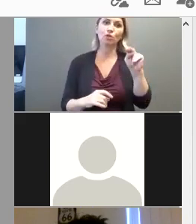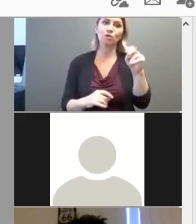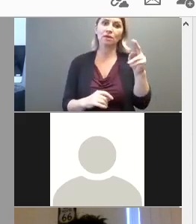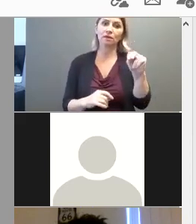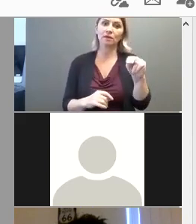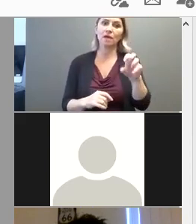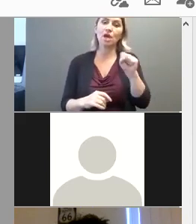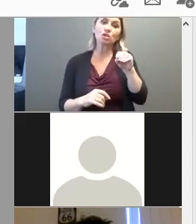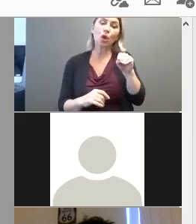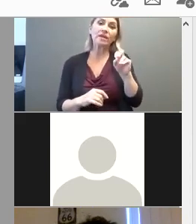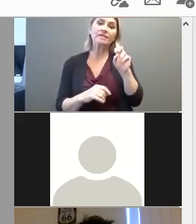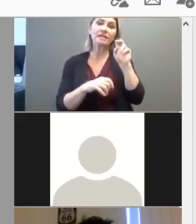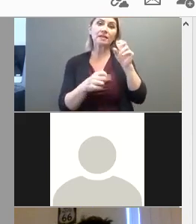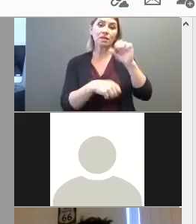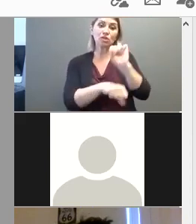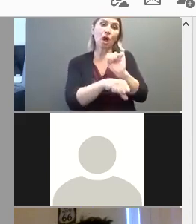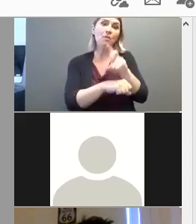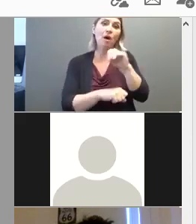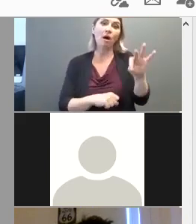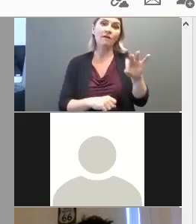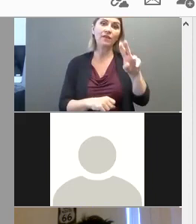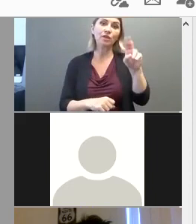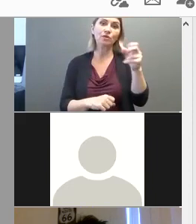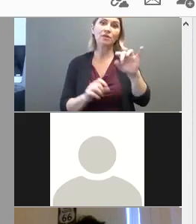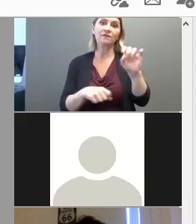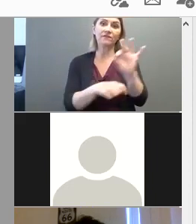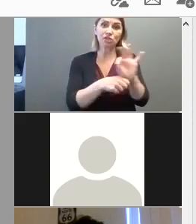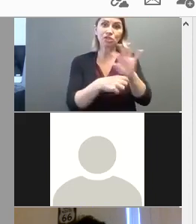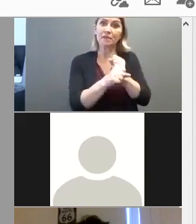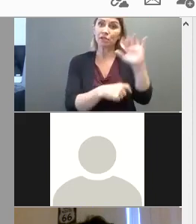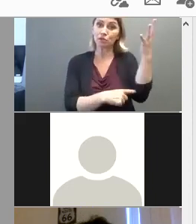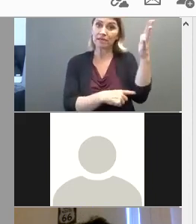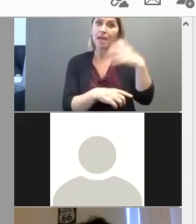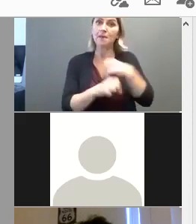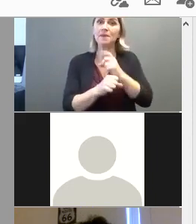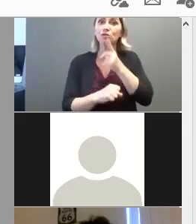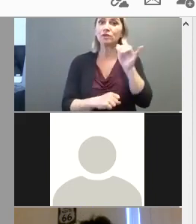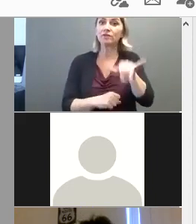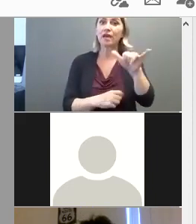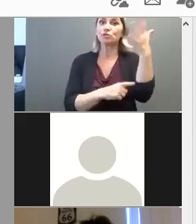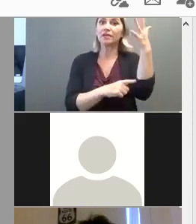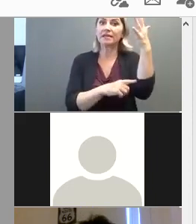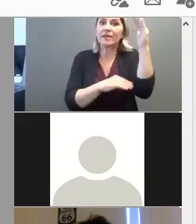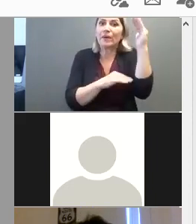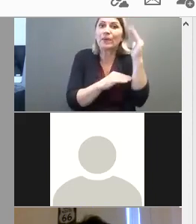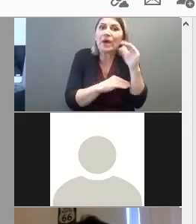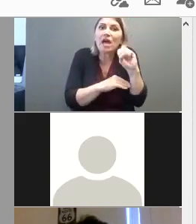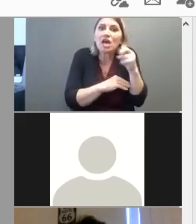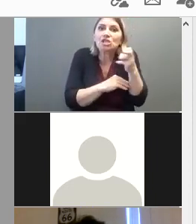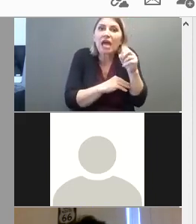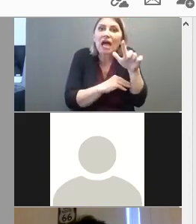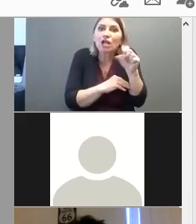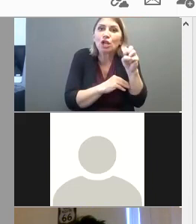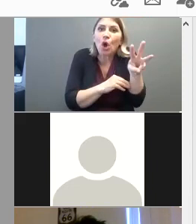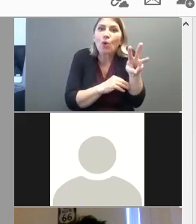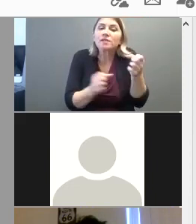the union function to create these trees and also make sure that these trees are as shallow as possible while taking up